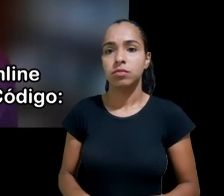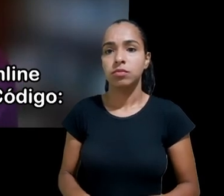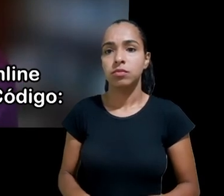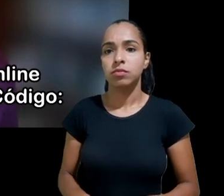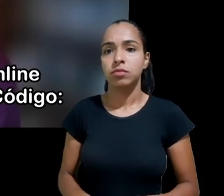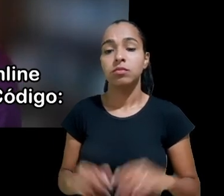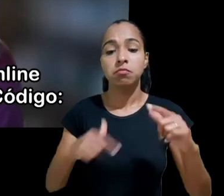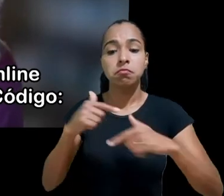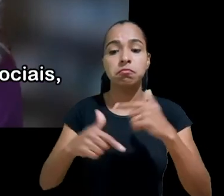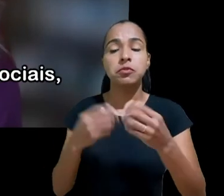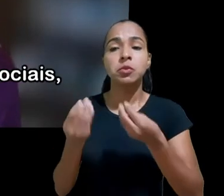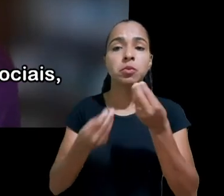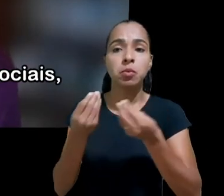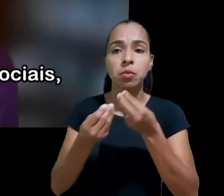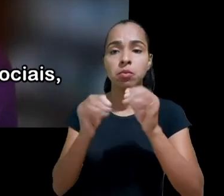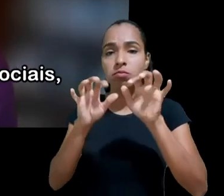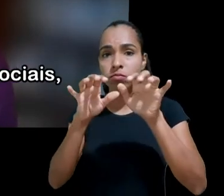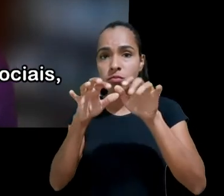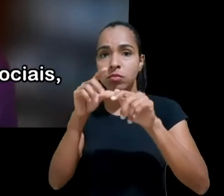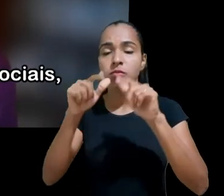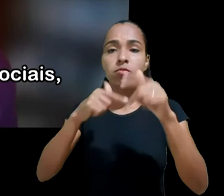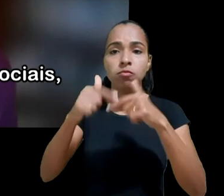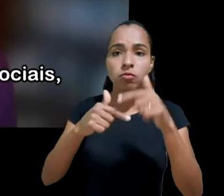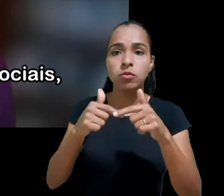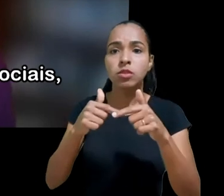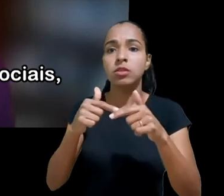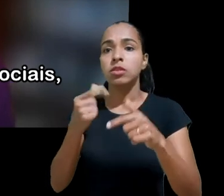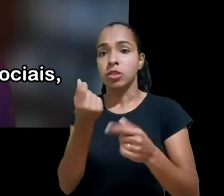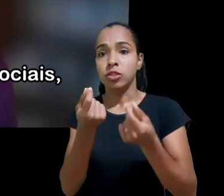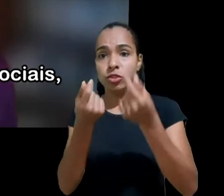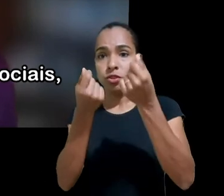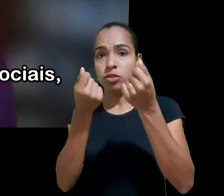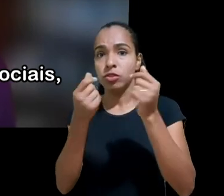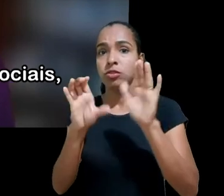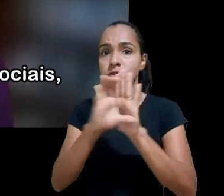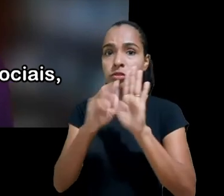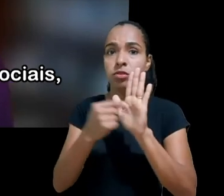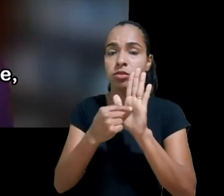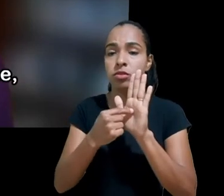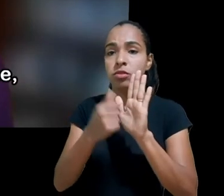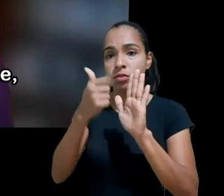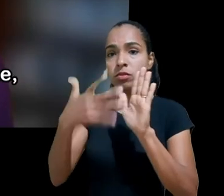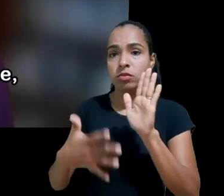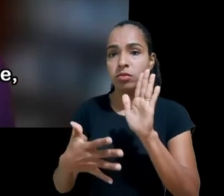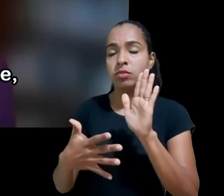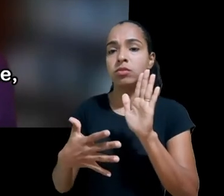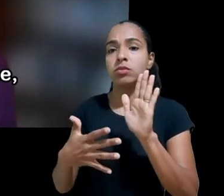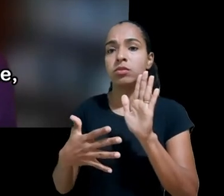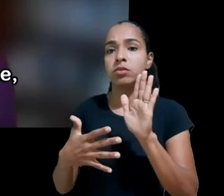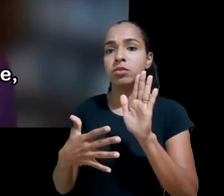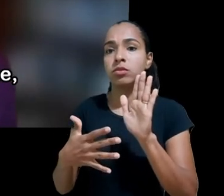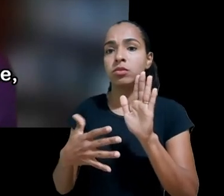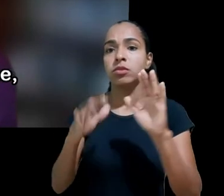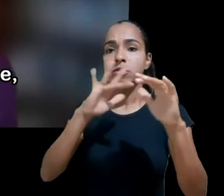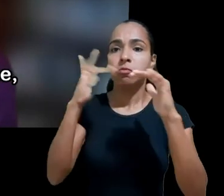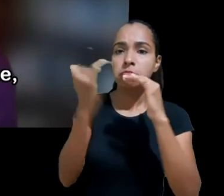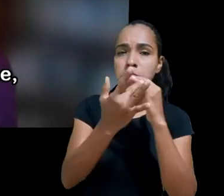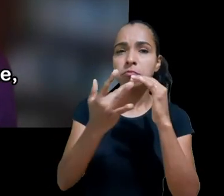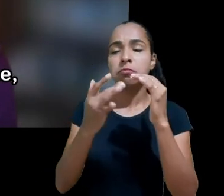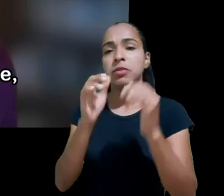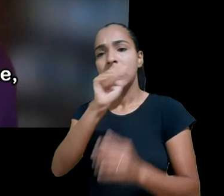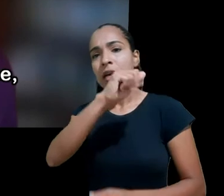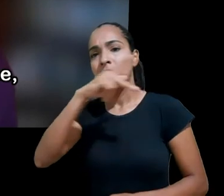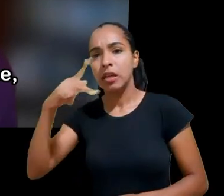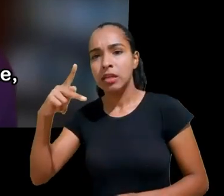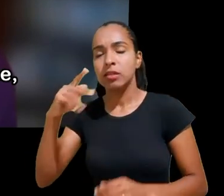are covered by the code apps search engines social media platforms online messaging content streaming services online games news